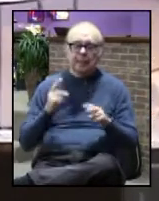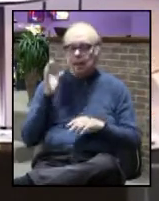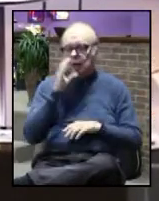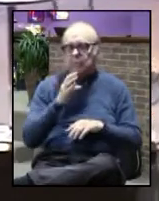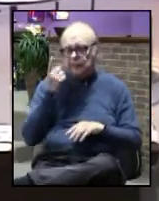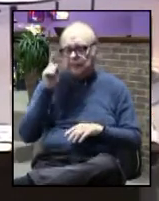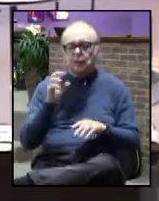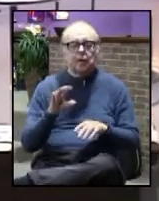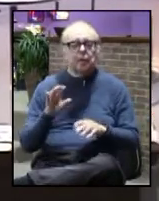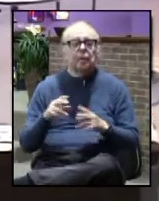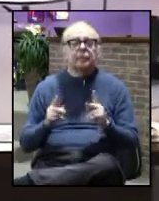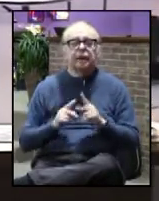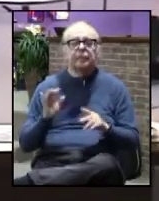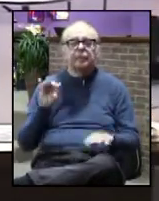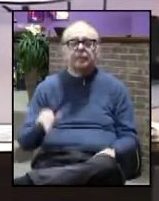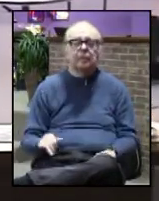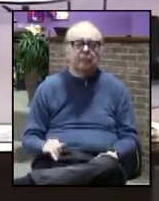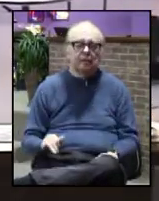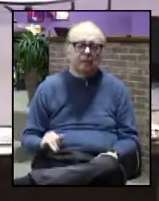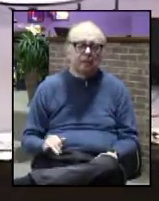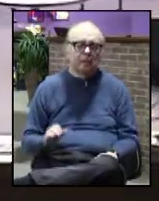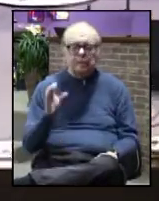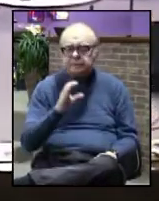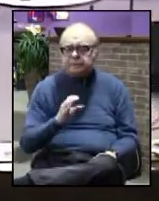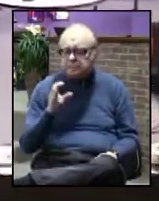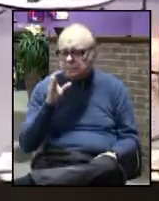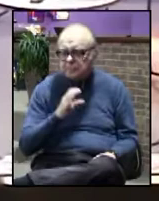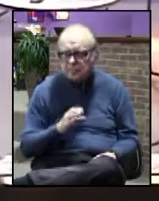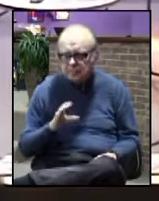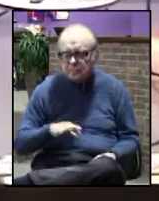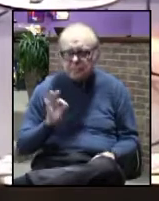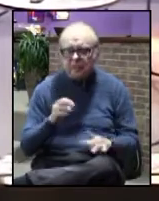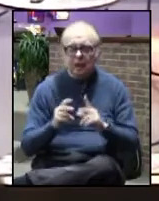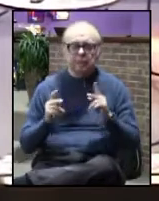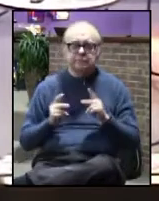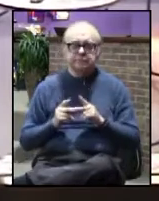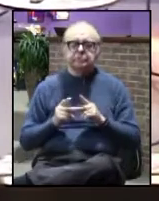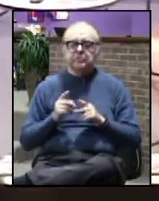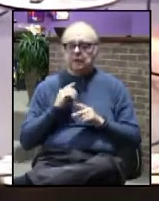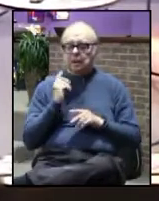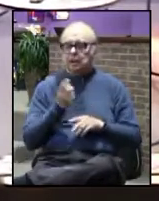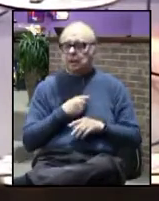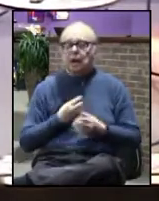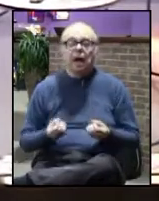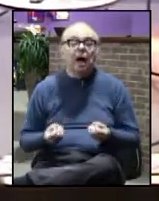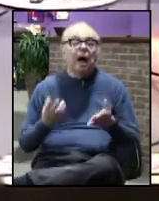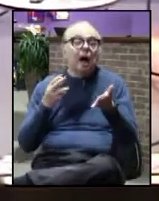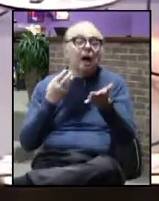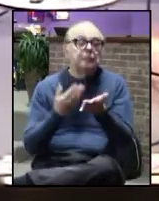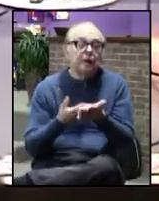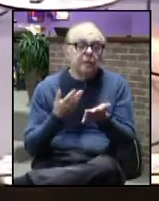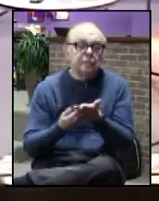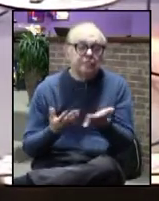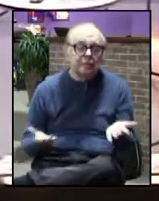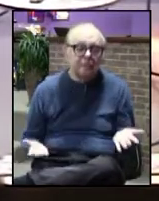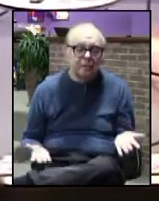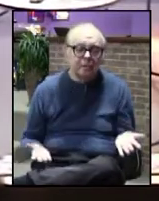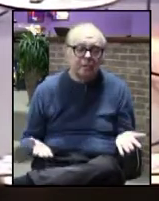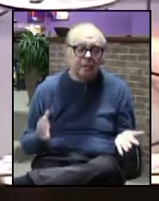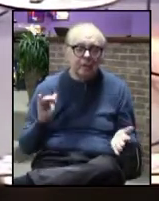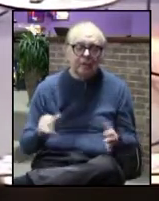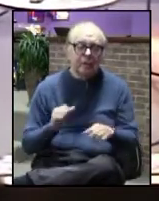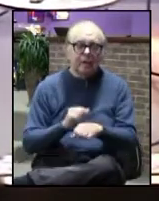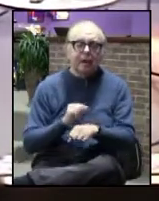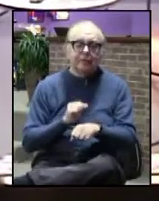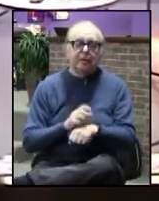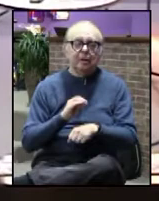to stay. And we go looking and we find this place and it tells us, how much? I'm still working